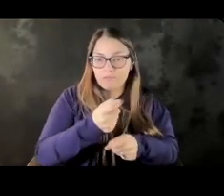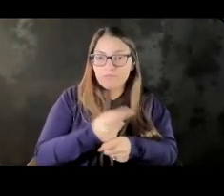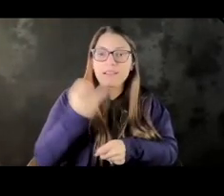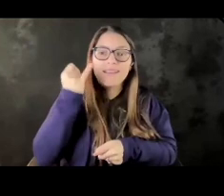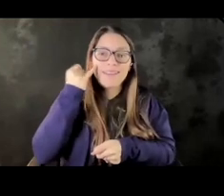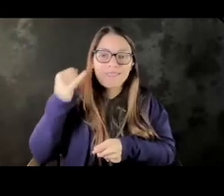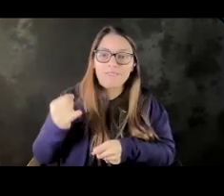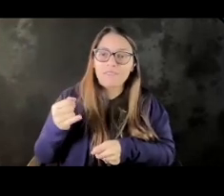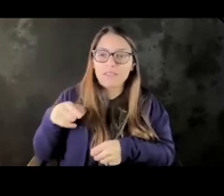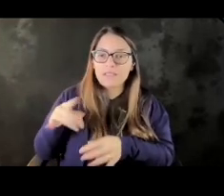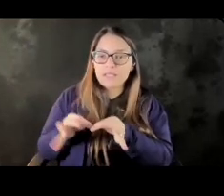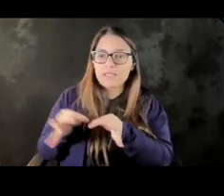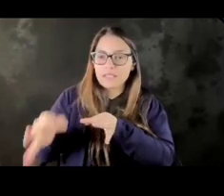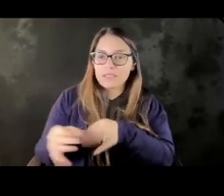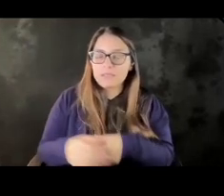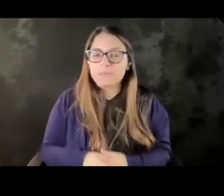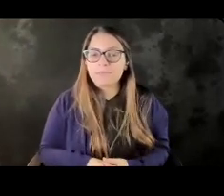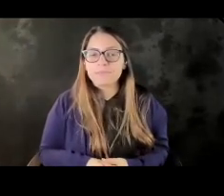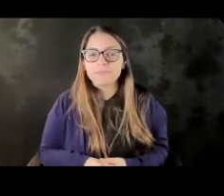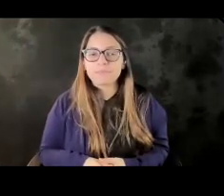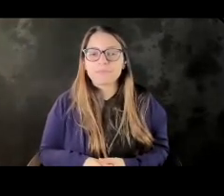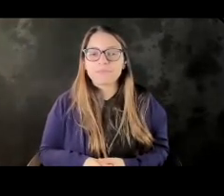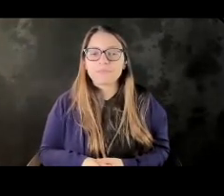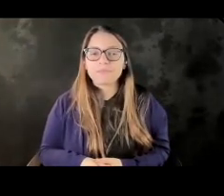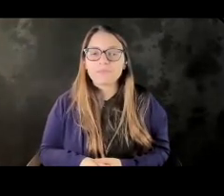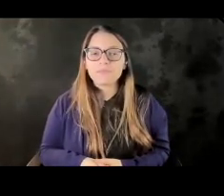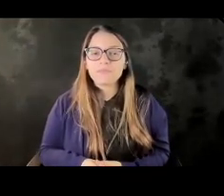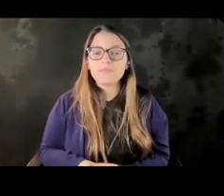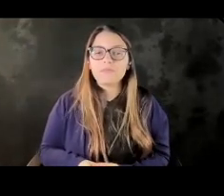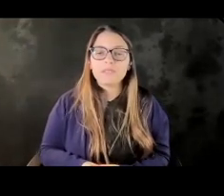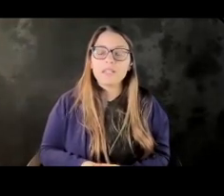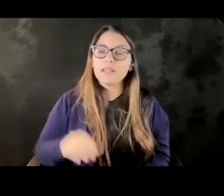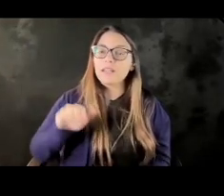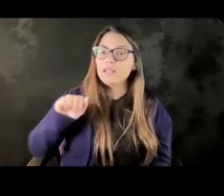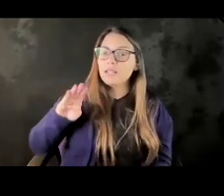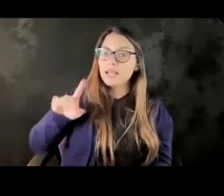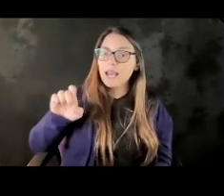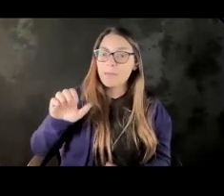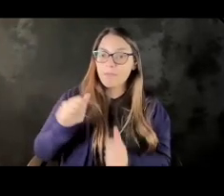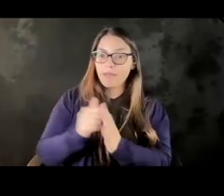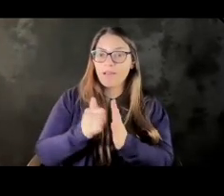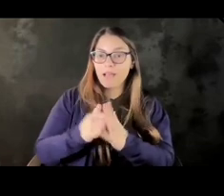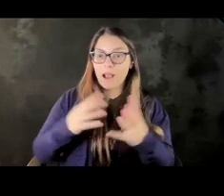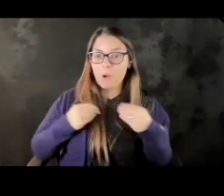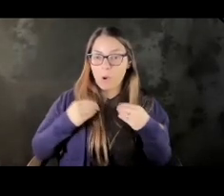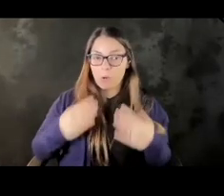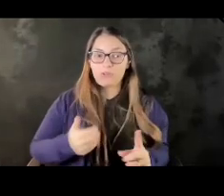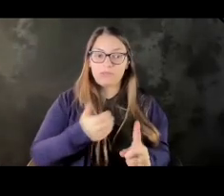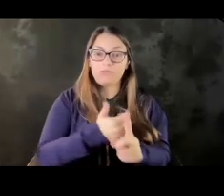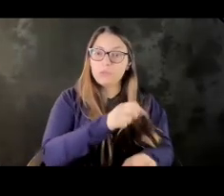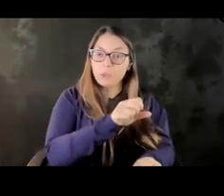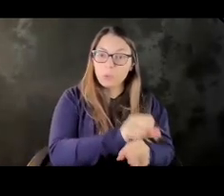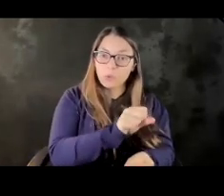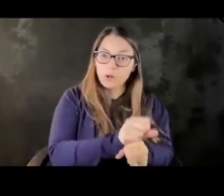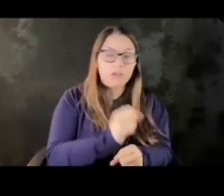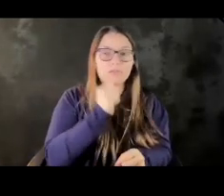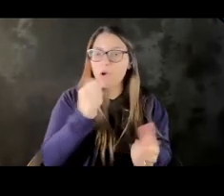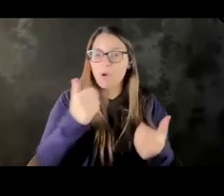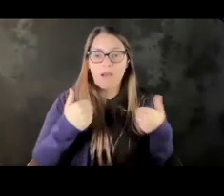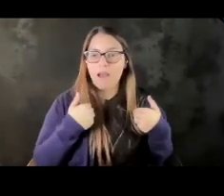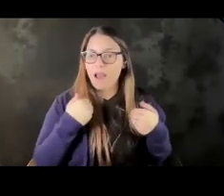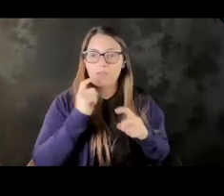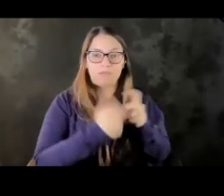extended. So an ABLE account owner who works and does not have contributions made into